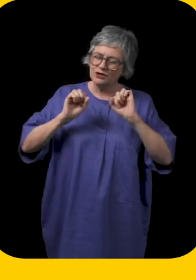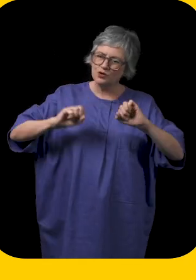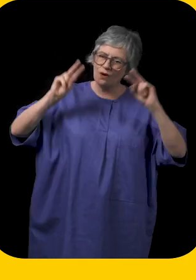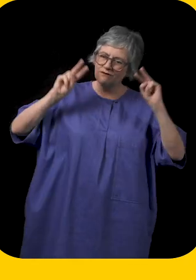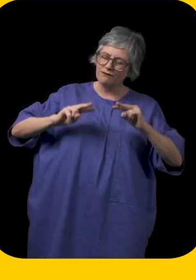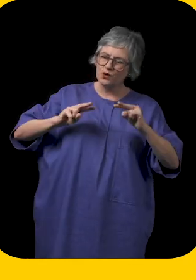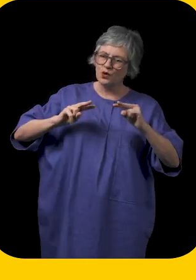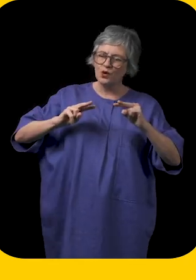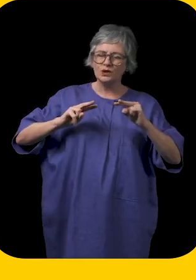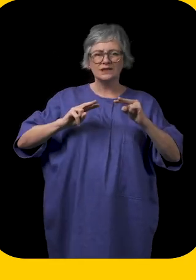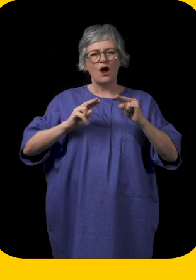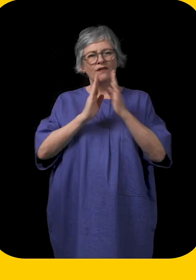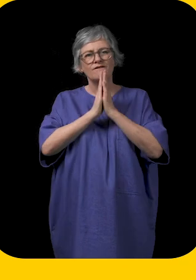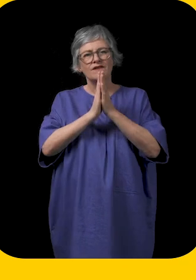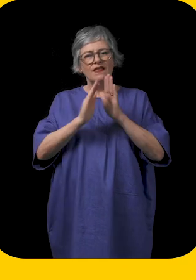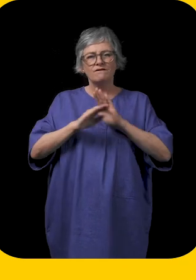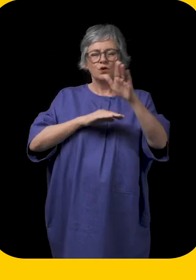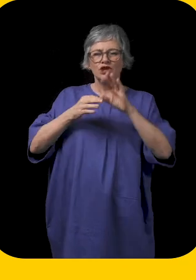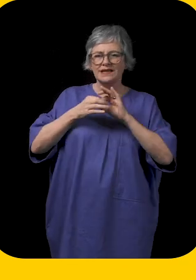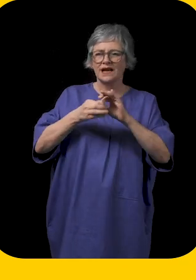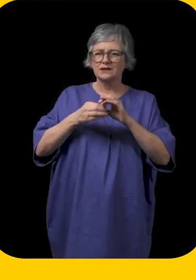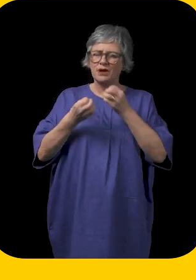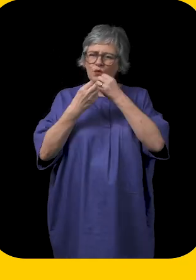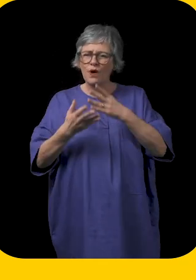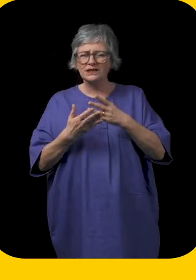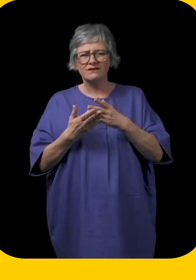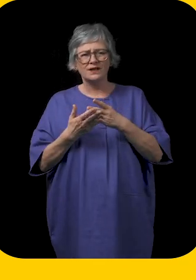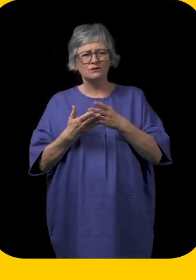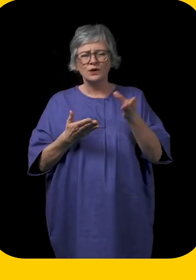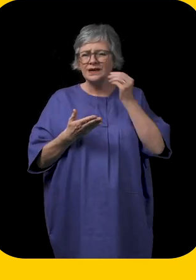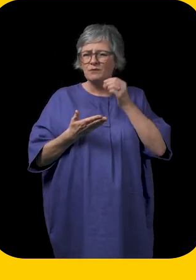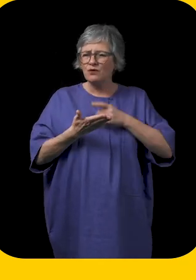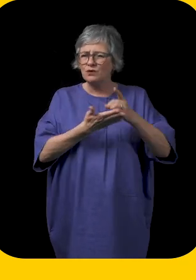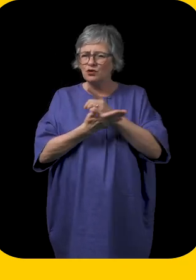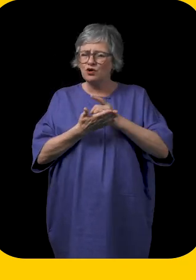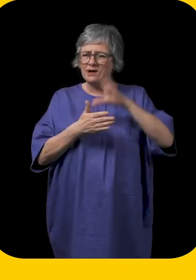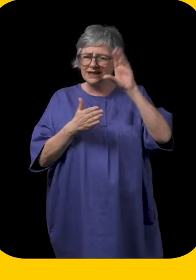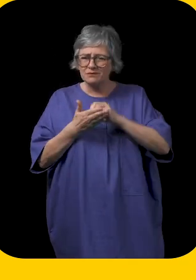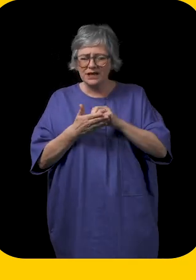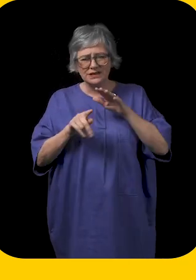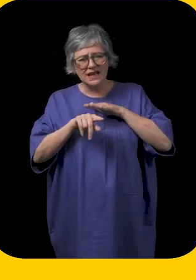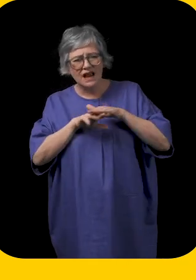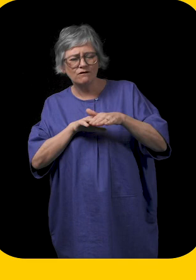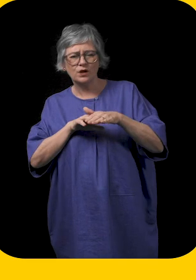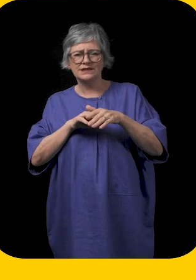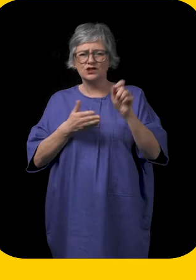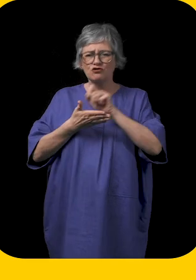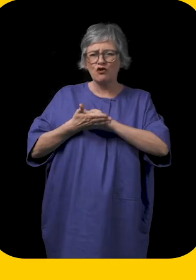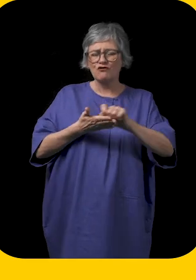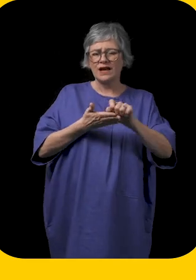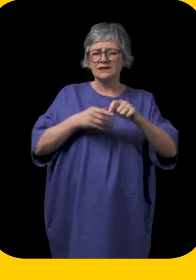That's true. Thank you. Thank you for sharing your views on faith, future and connection. It's been wonderful to hear about